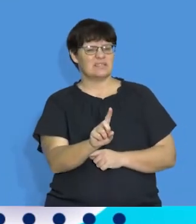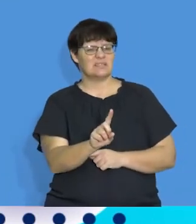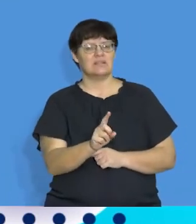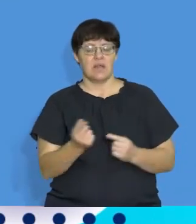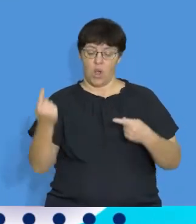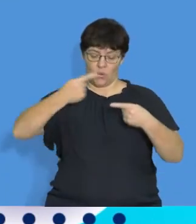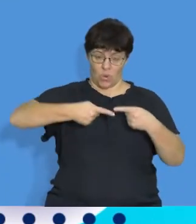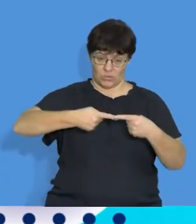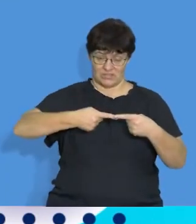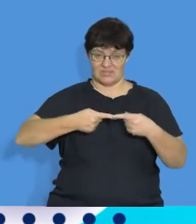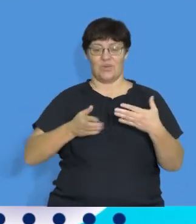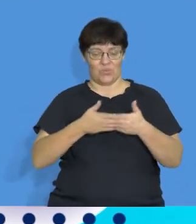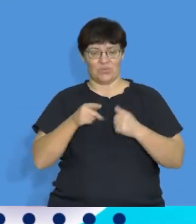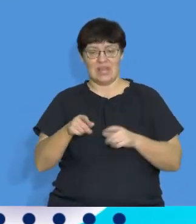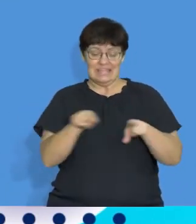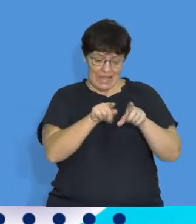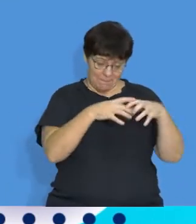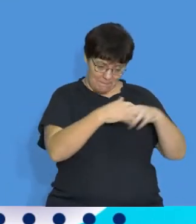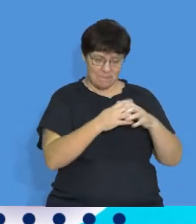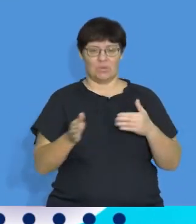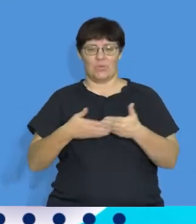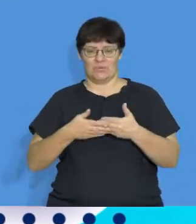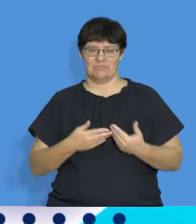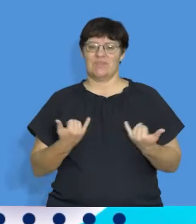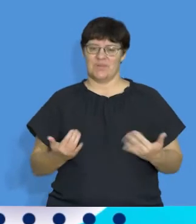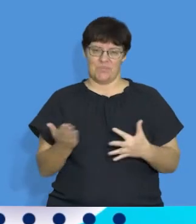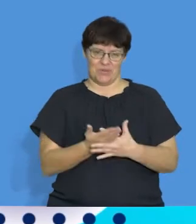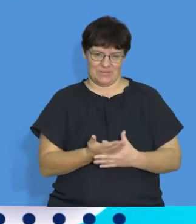circuit within the same setup. Let's take a short breather for now.